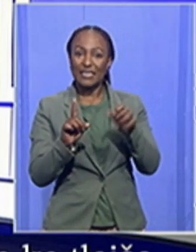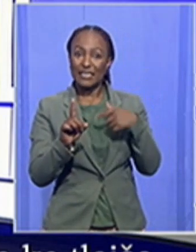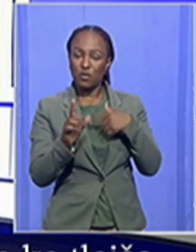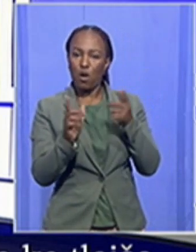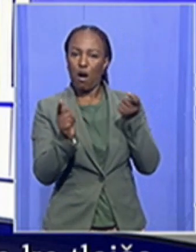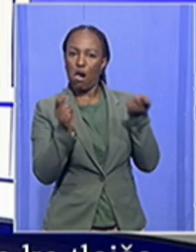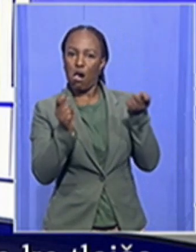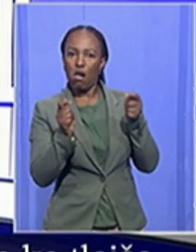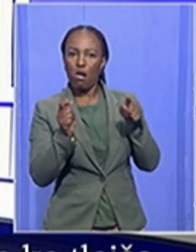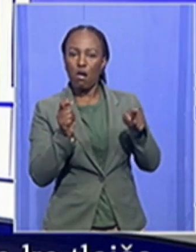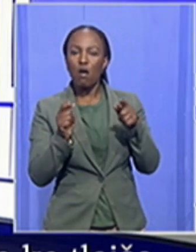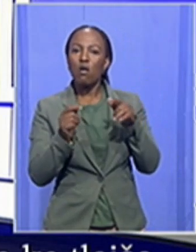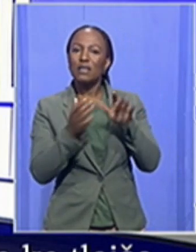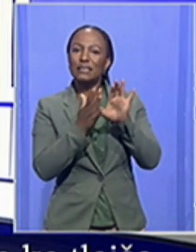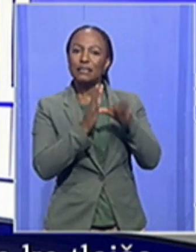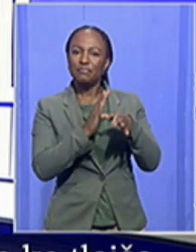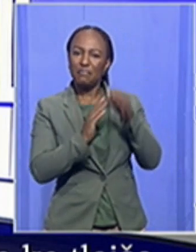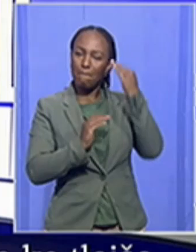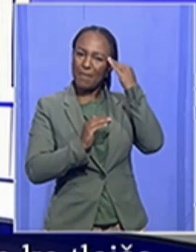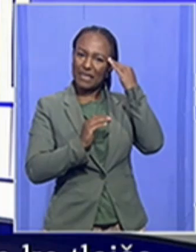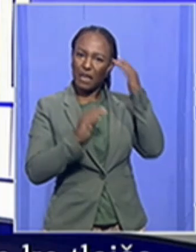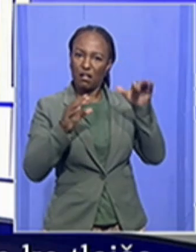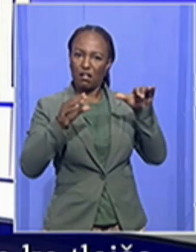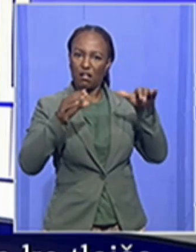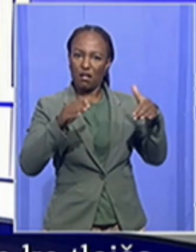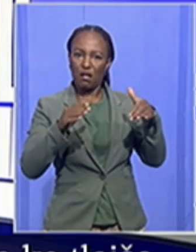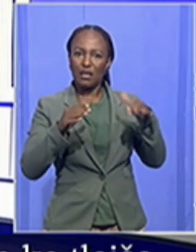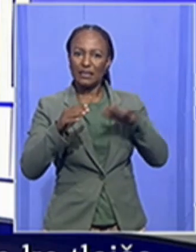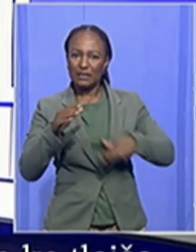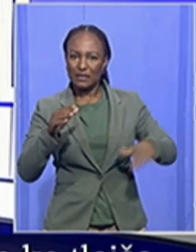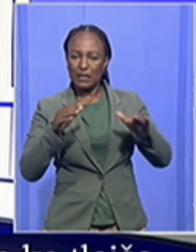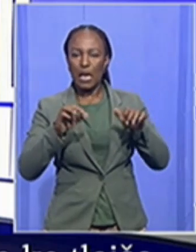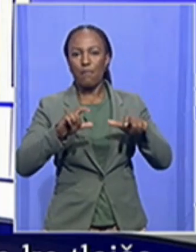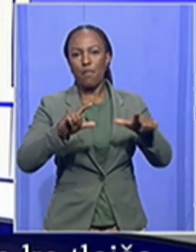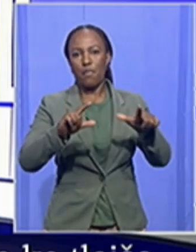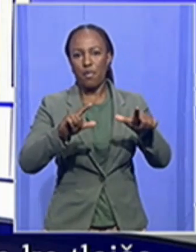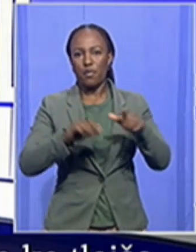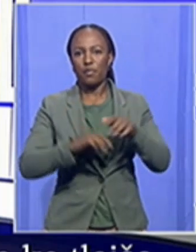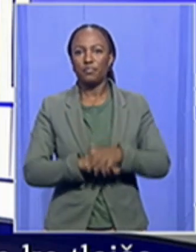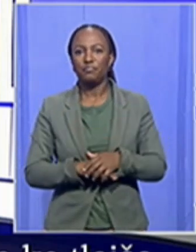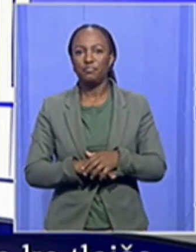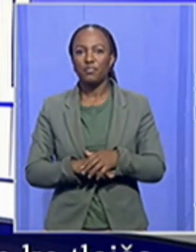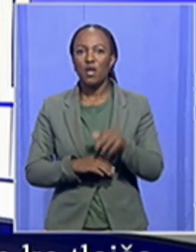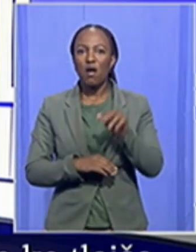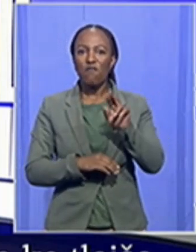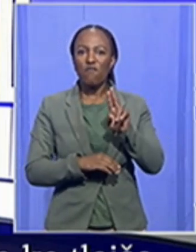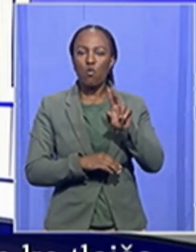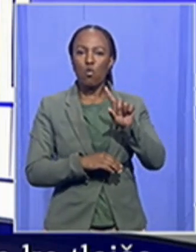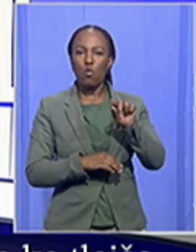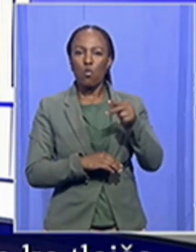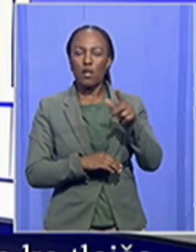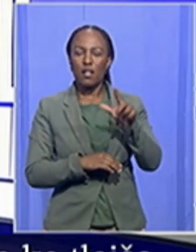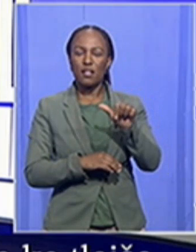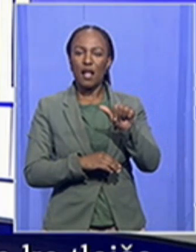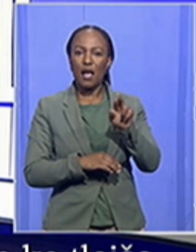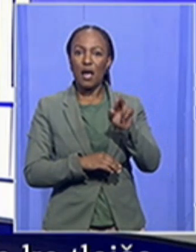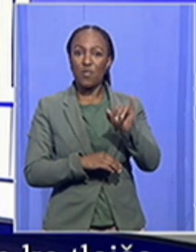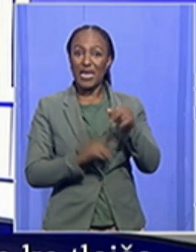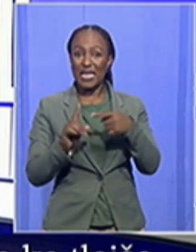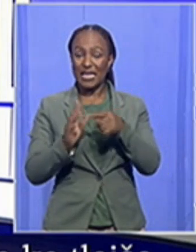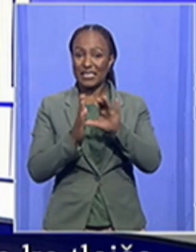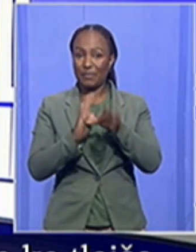ba menagano ka Segosese ka ntlheng ga Lodrigad. Vutlhare Disability and Old Age Center e tswaletše morago